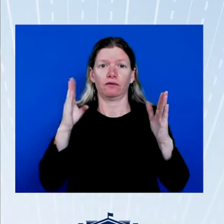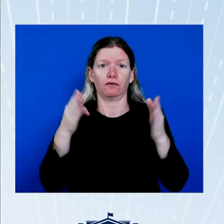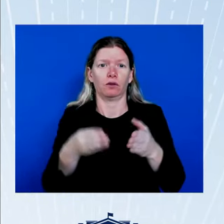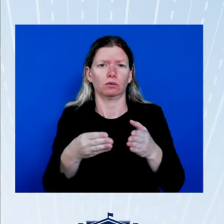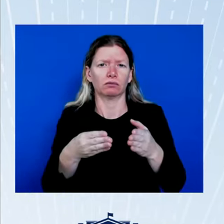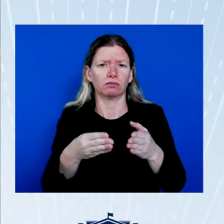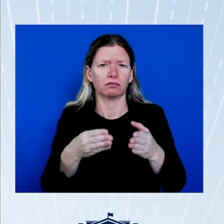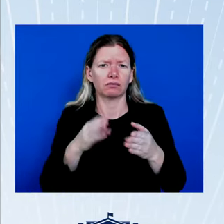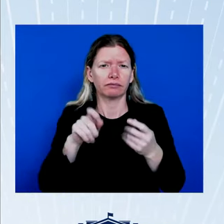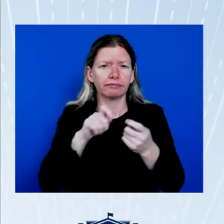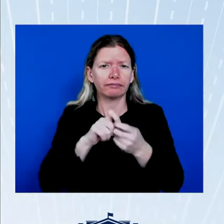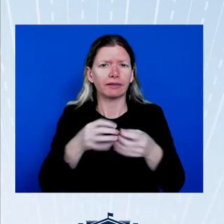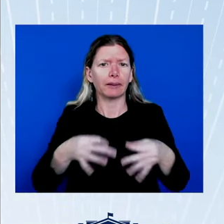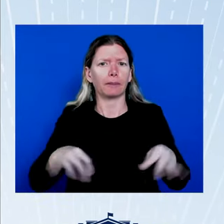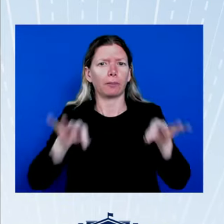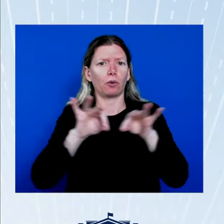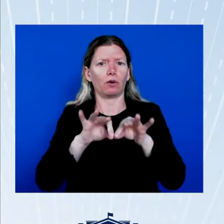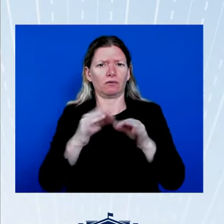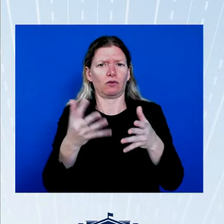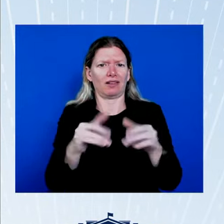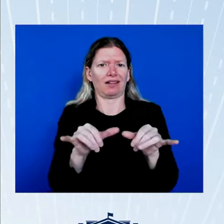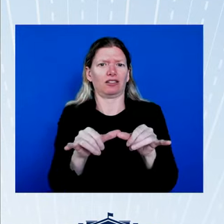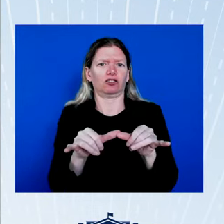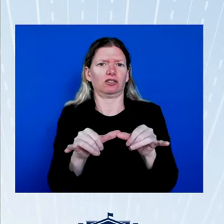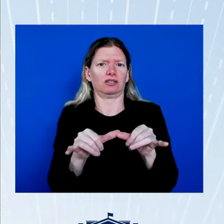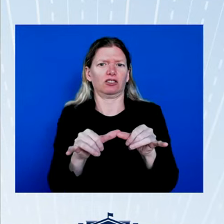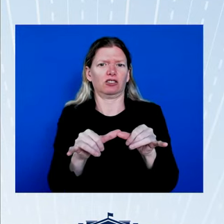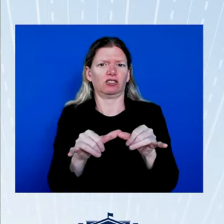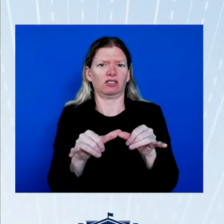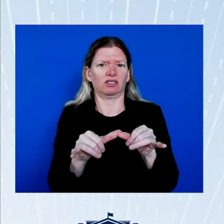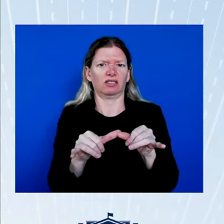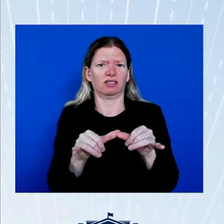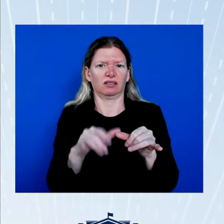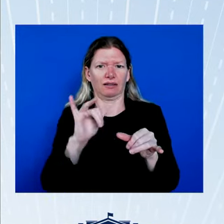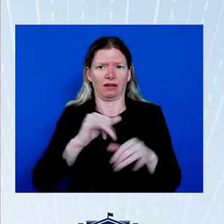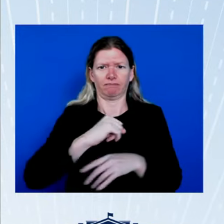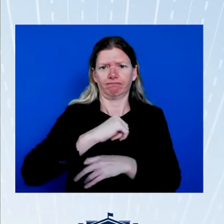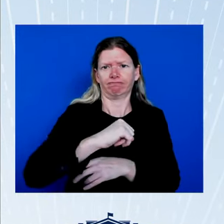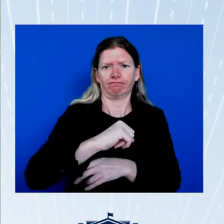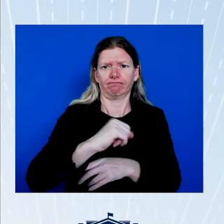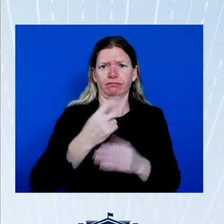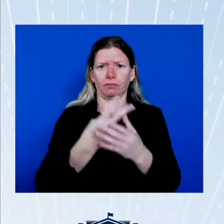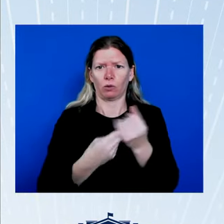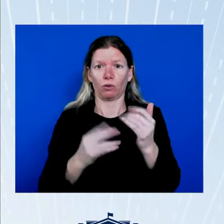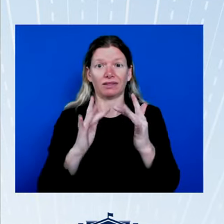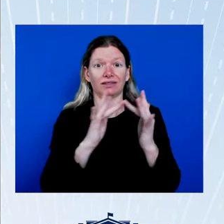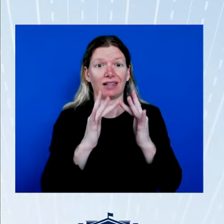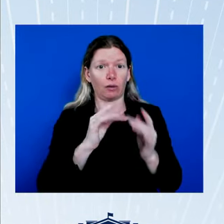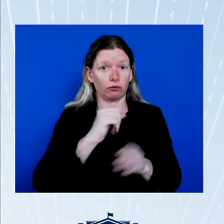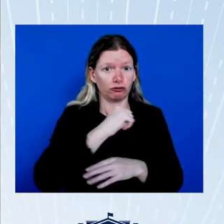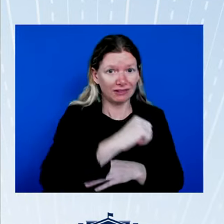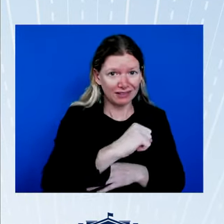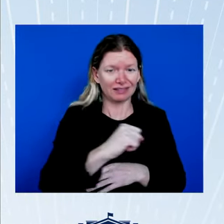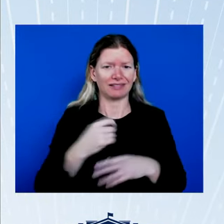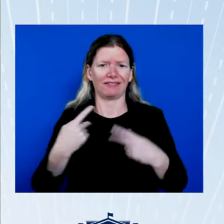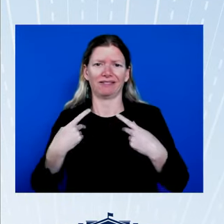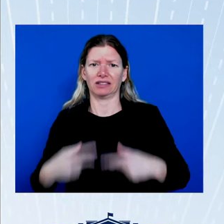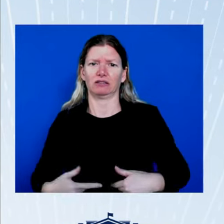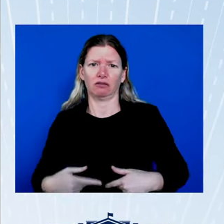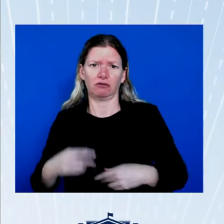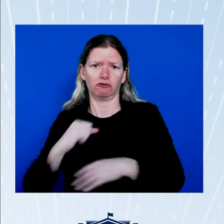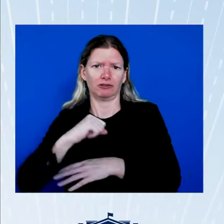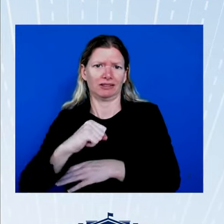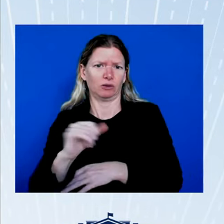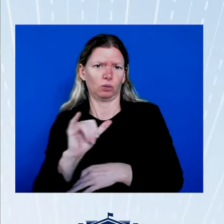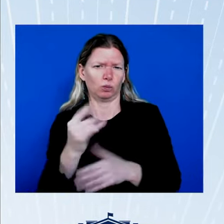cyber resilience and physical resilience, that is essential for our communities in the future. This brings me